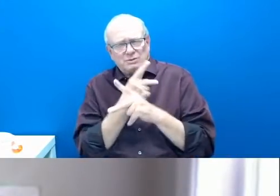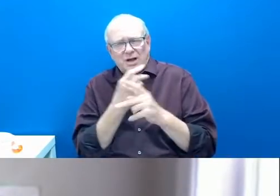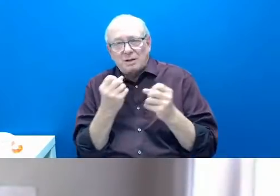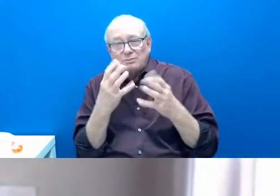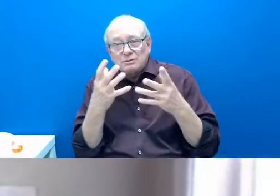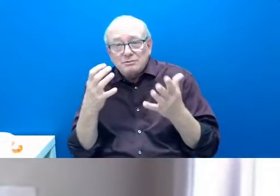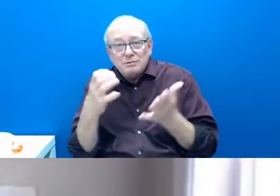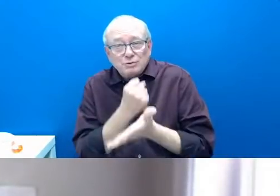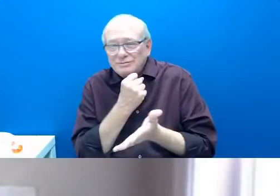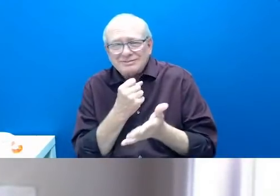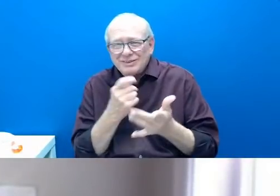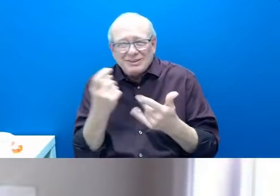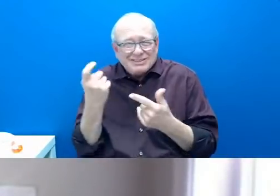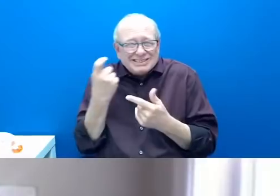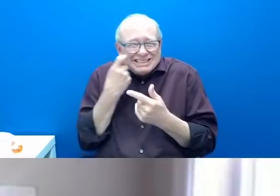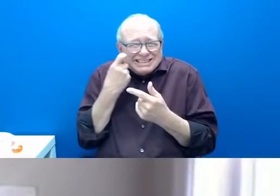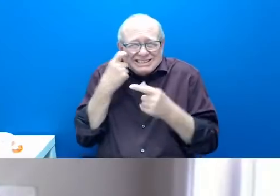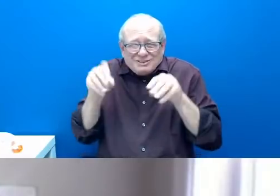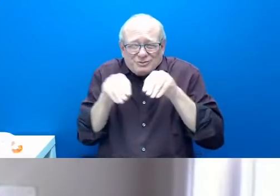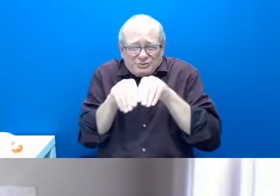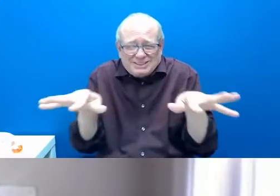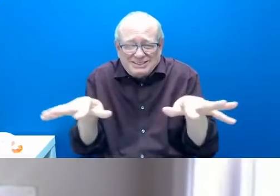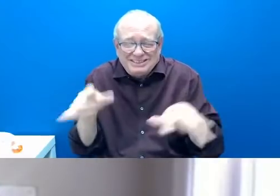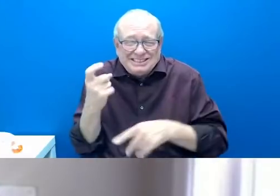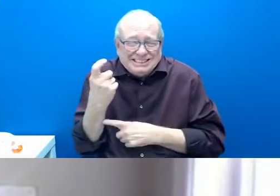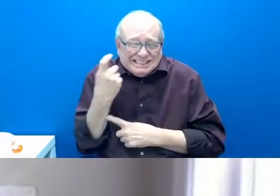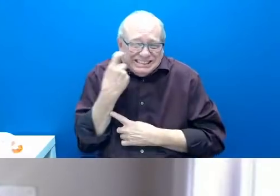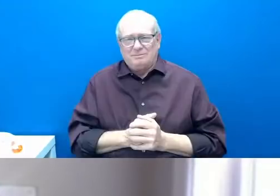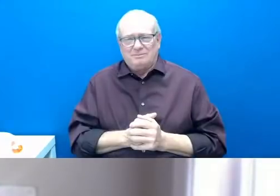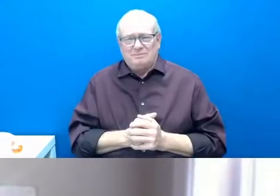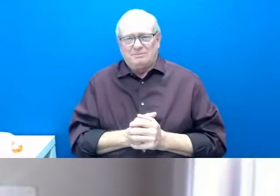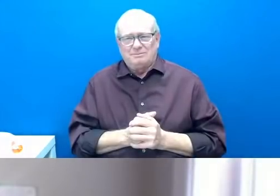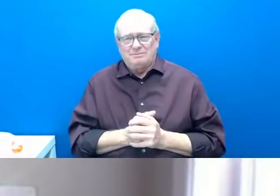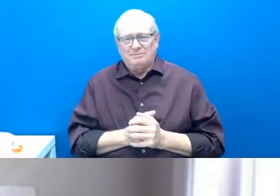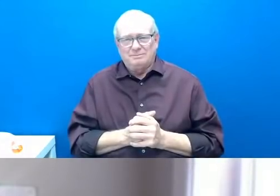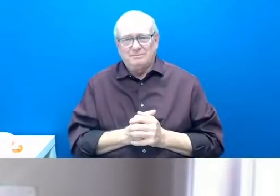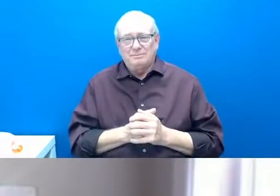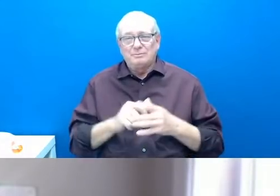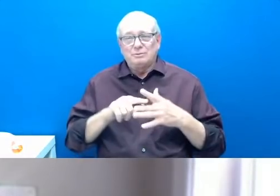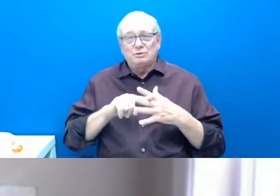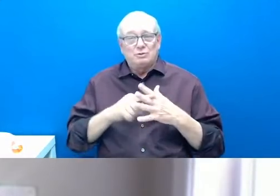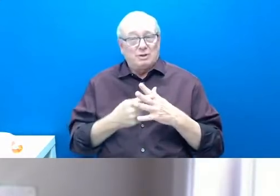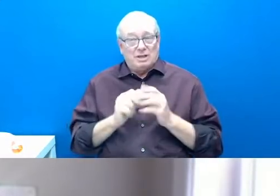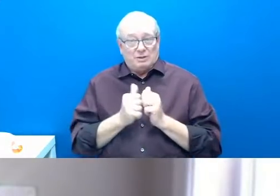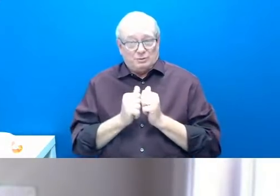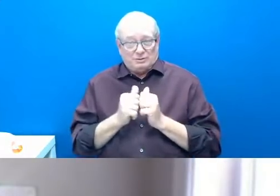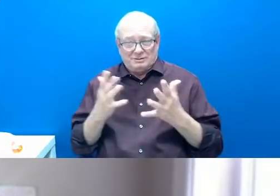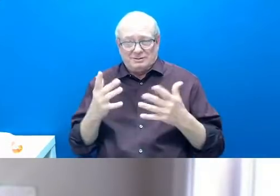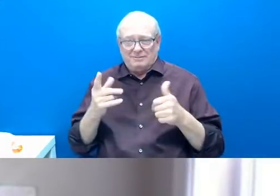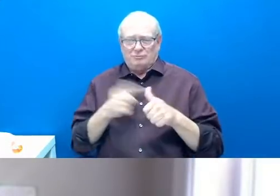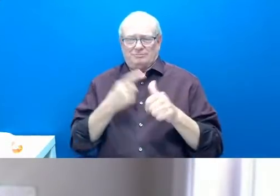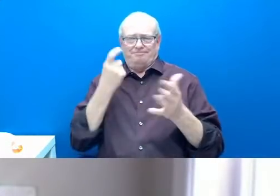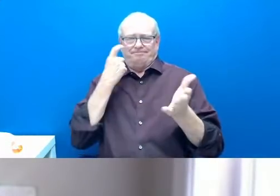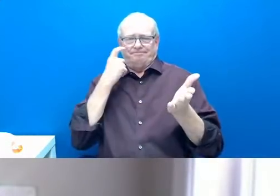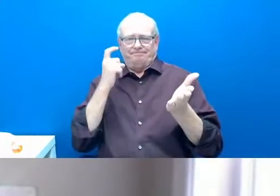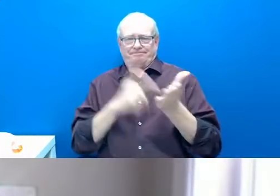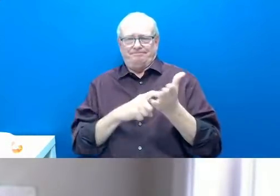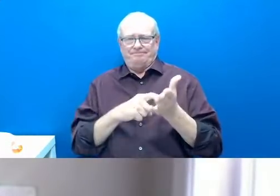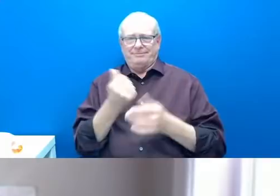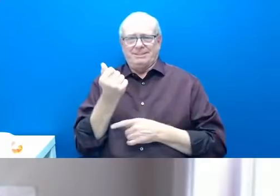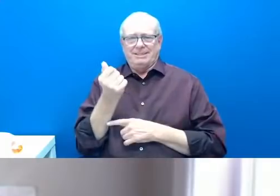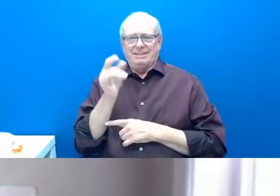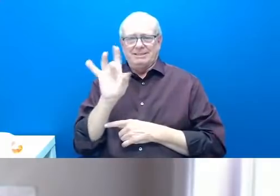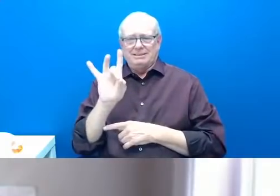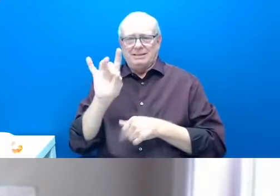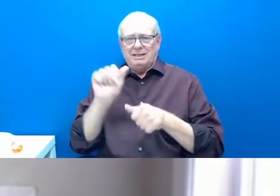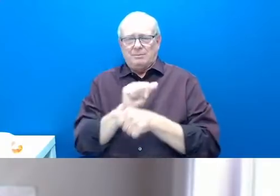released. But I'm going to, first start by acknowledging that unfortunately we lost another